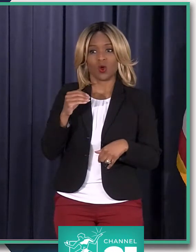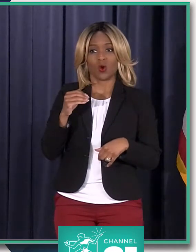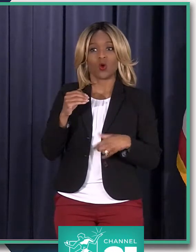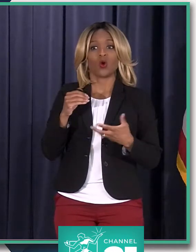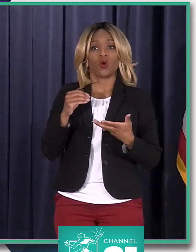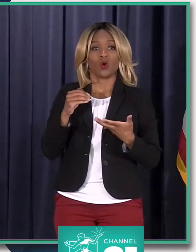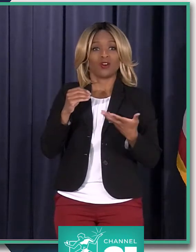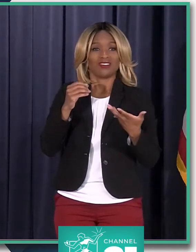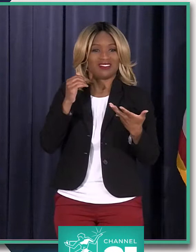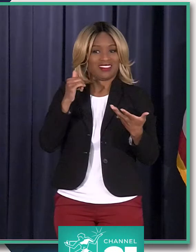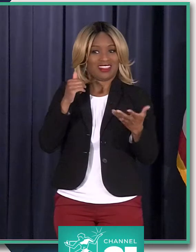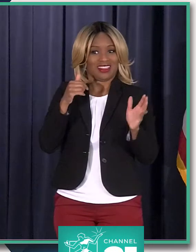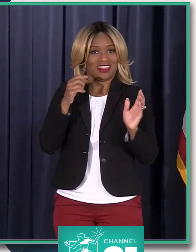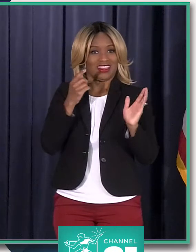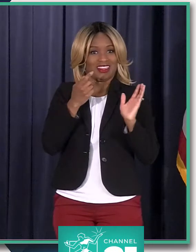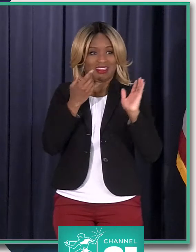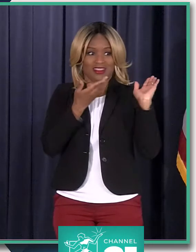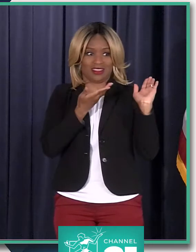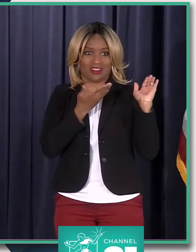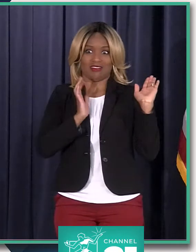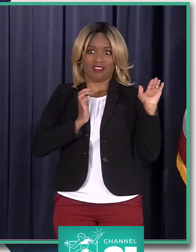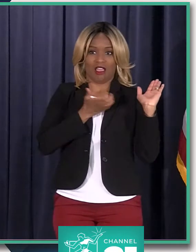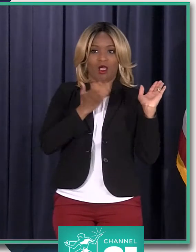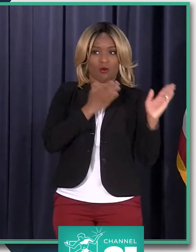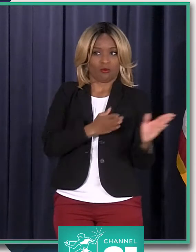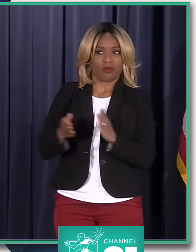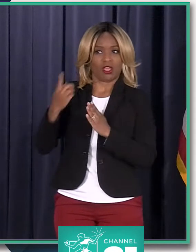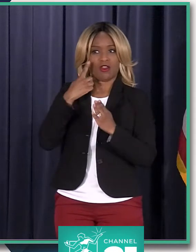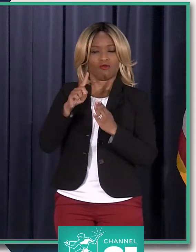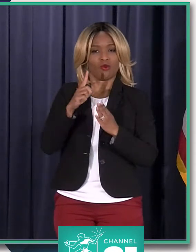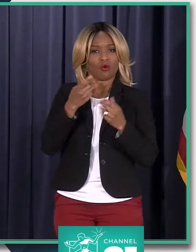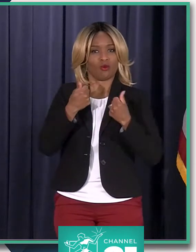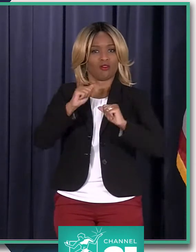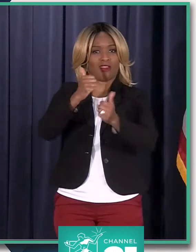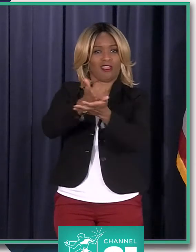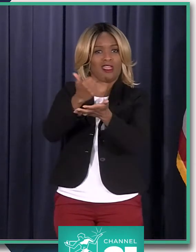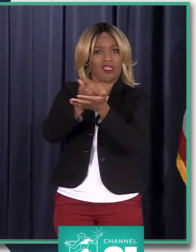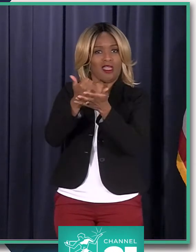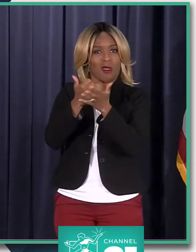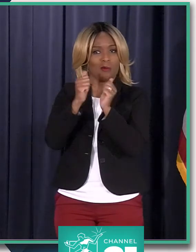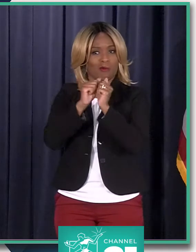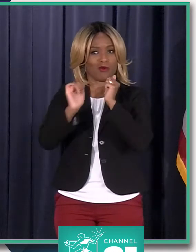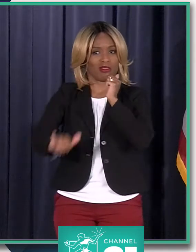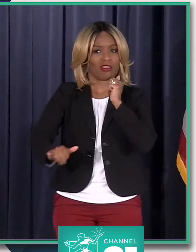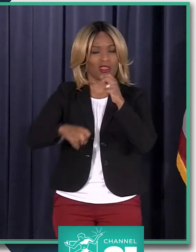do this? What if we take a house like that looks like it can't be saved and turn it into